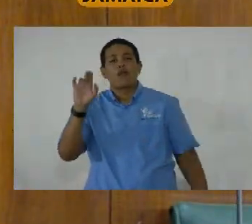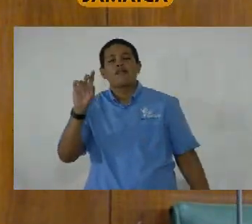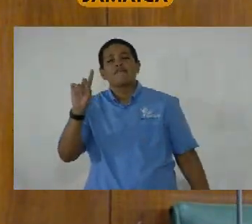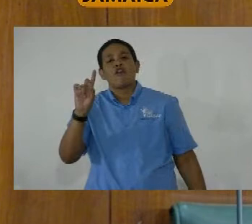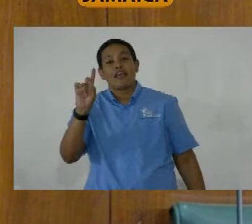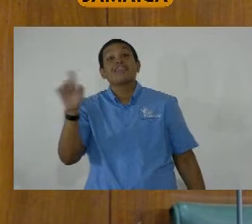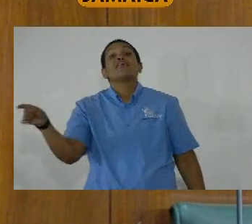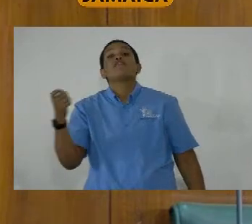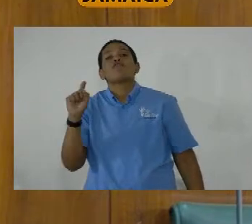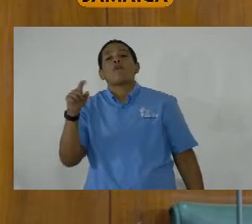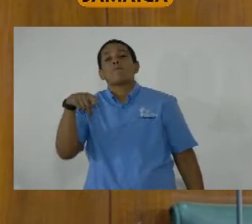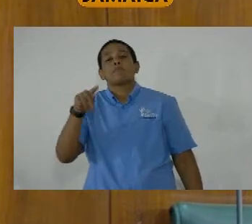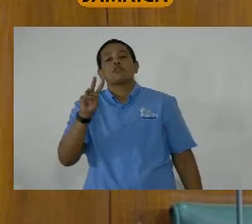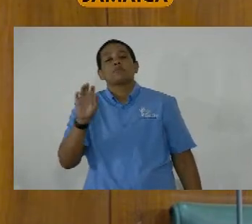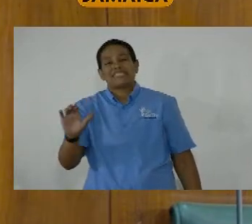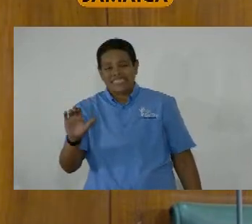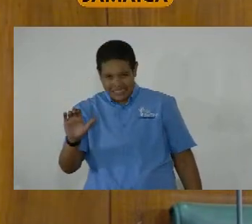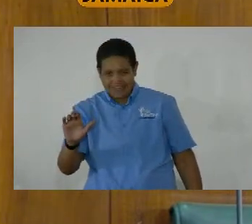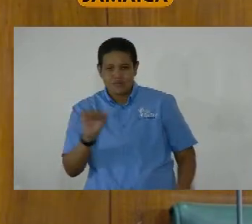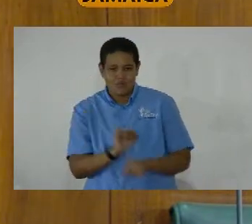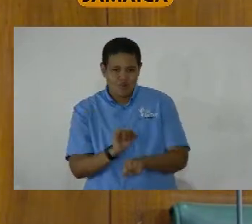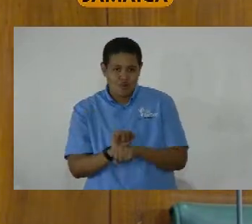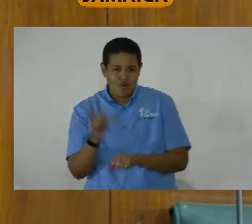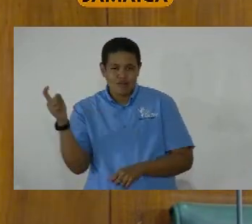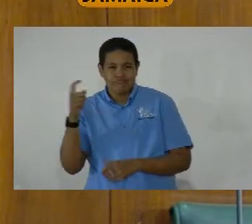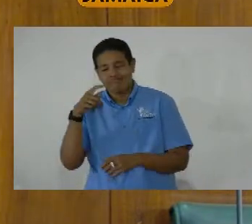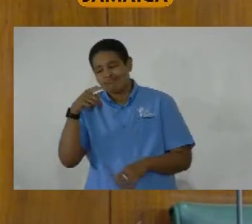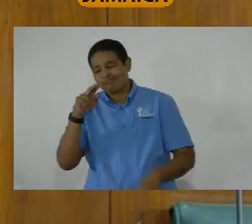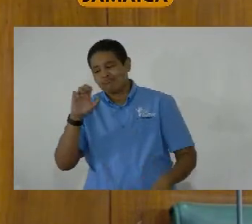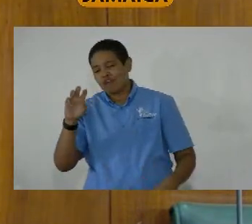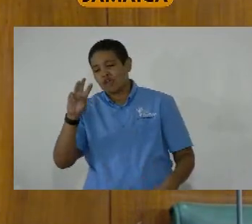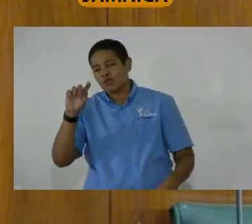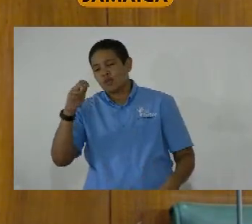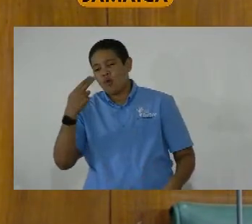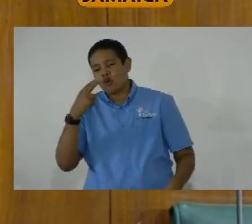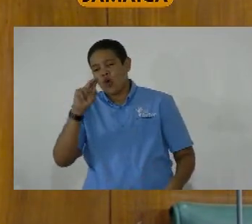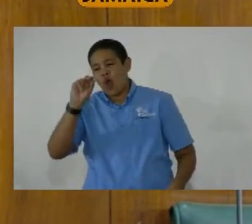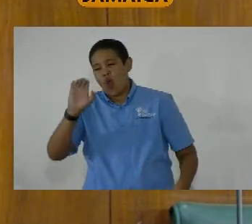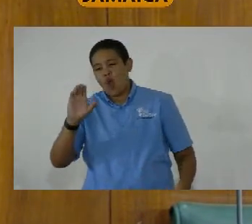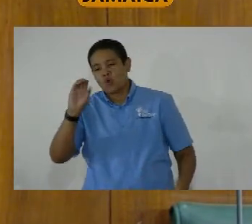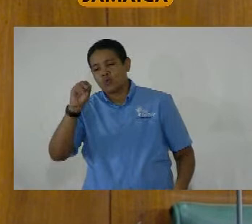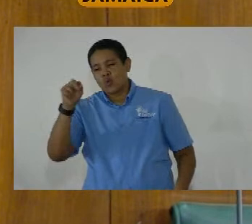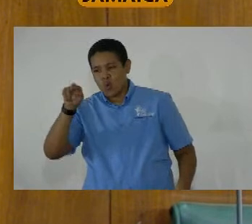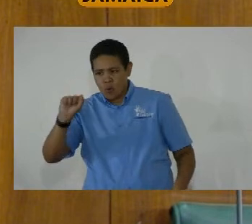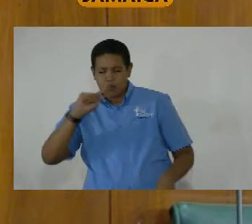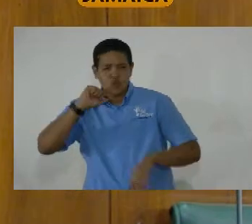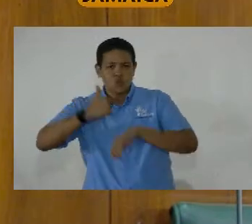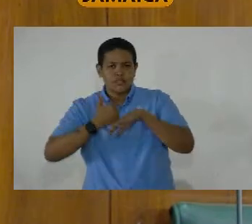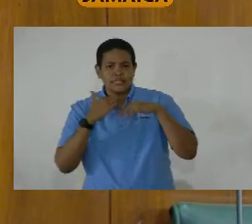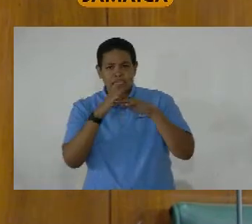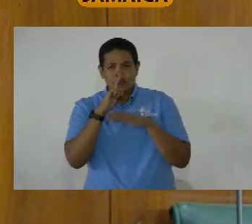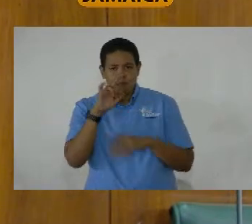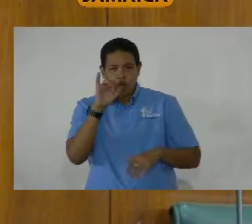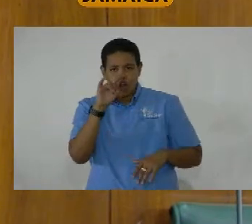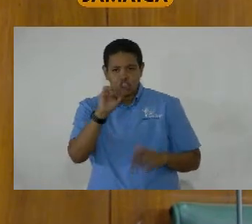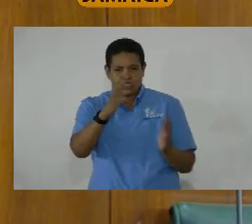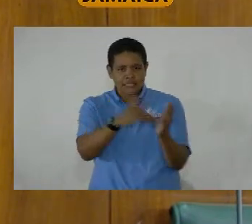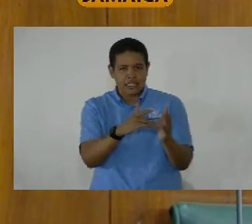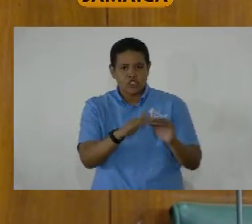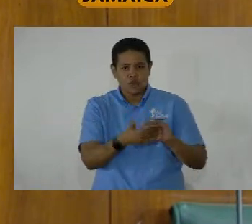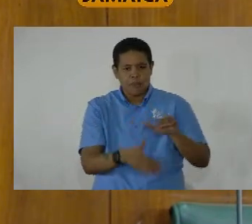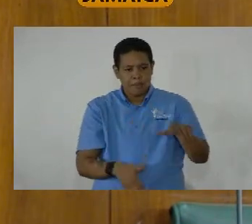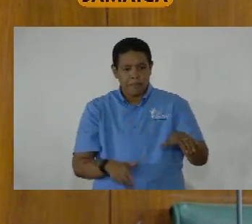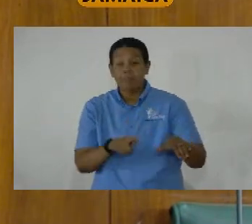of PricewaterhouseCoopers to set up in Jamaica a logistics center to ensure